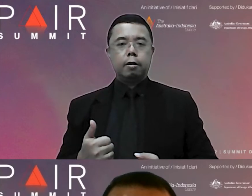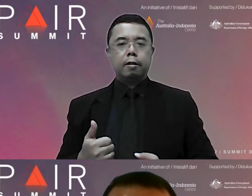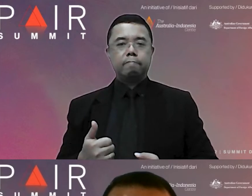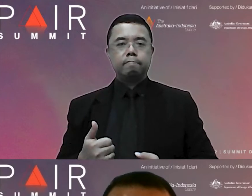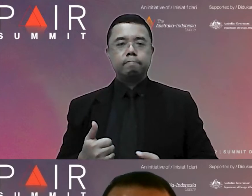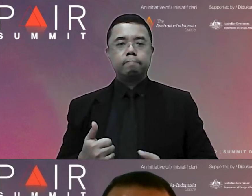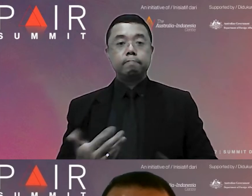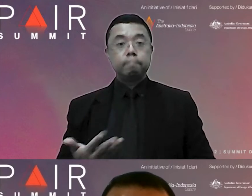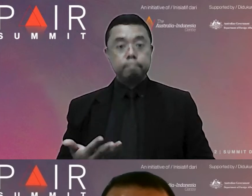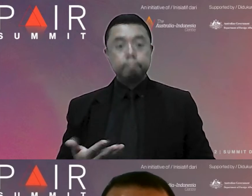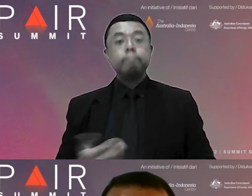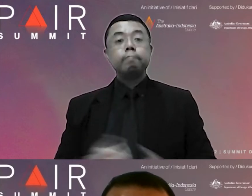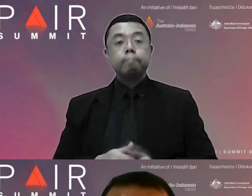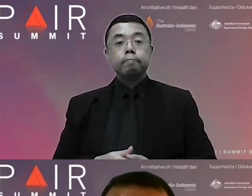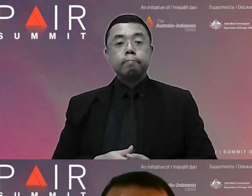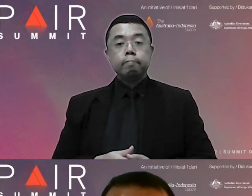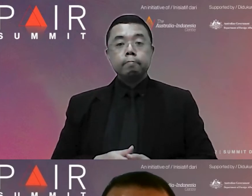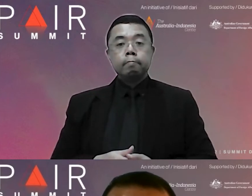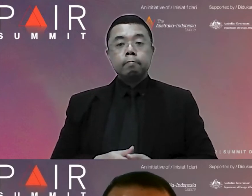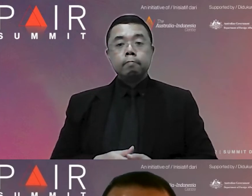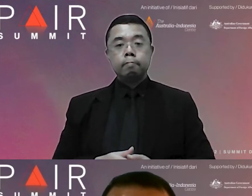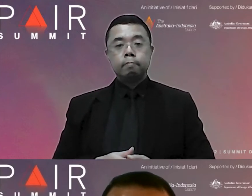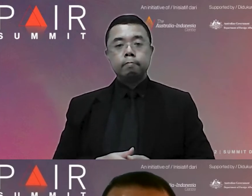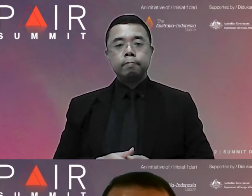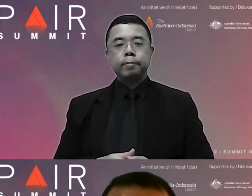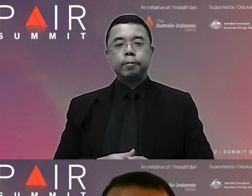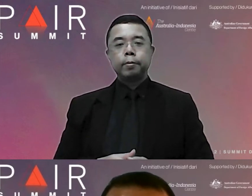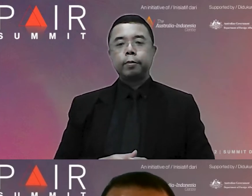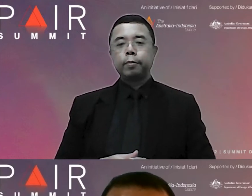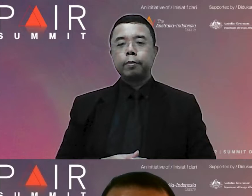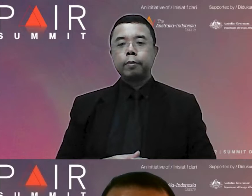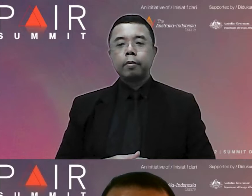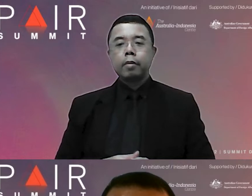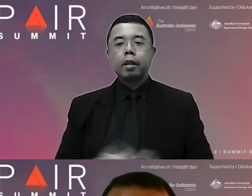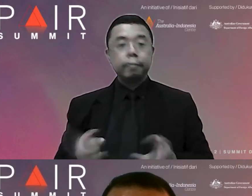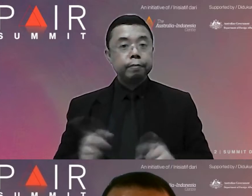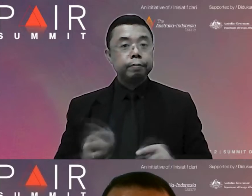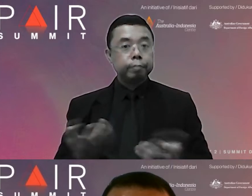enough. What is often needed is that issue around